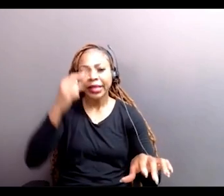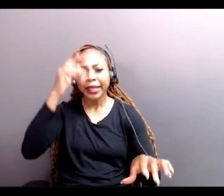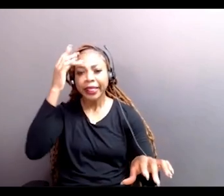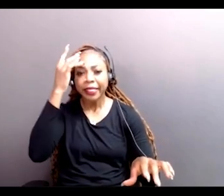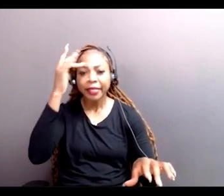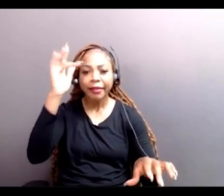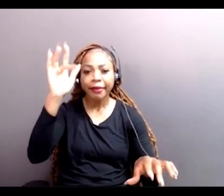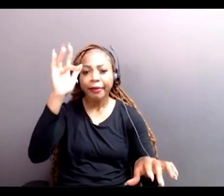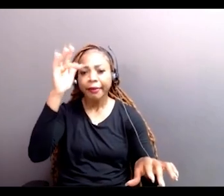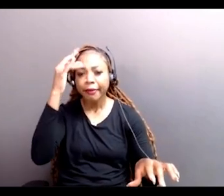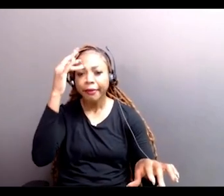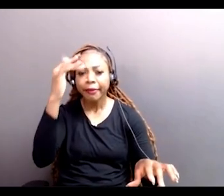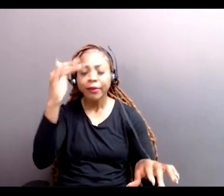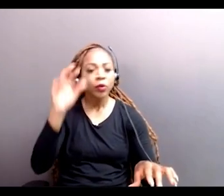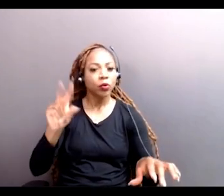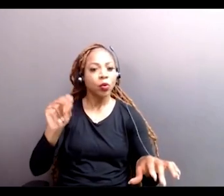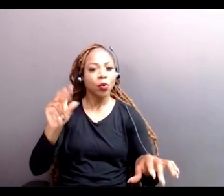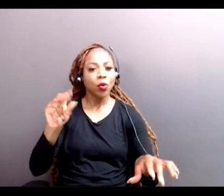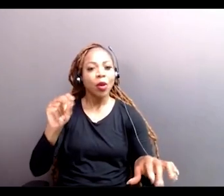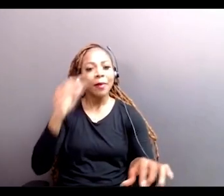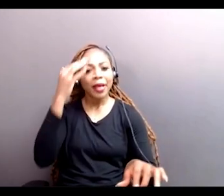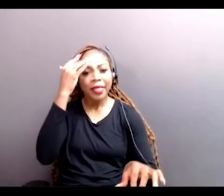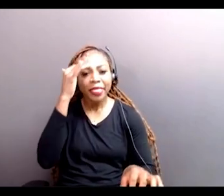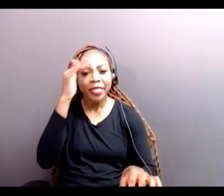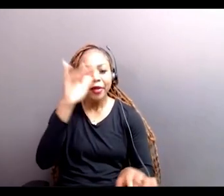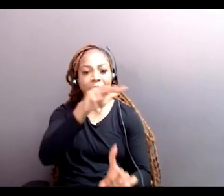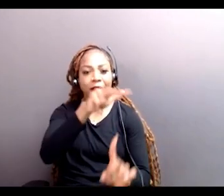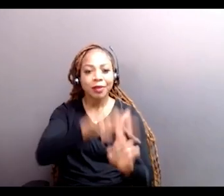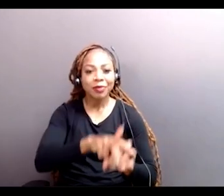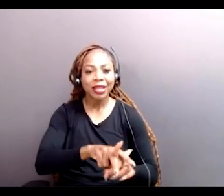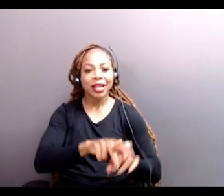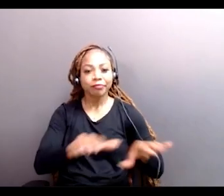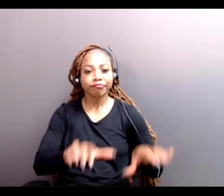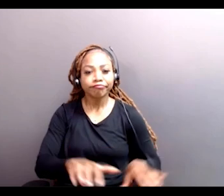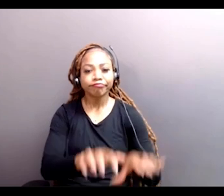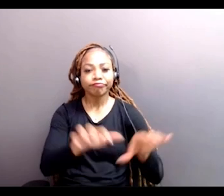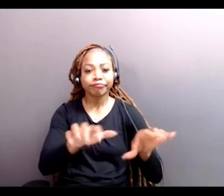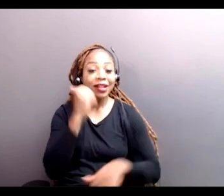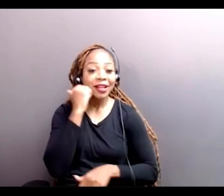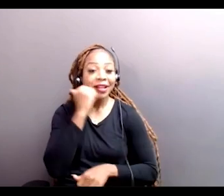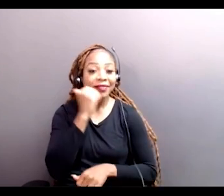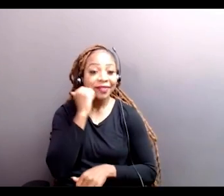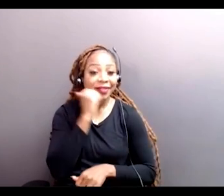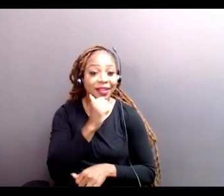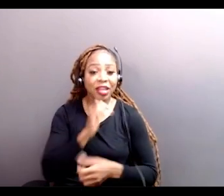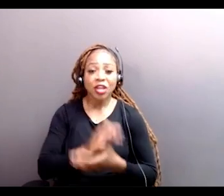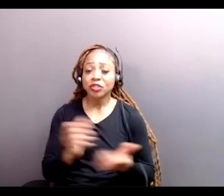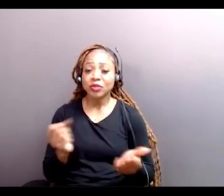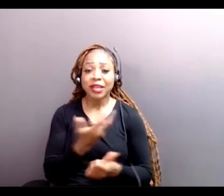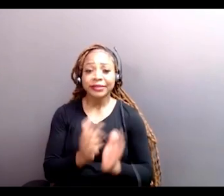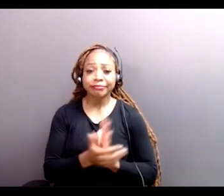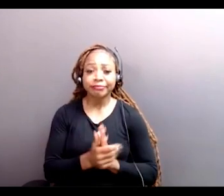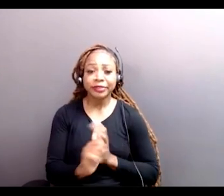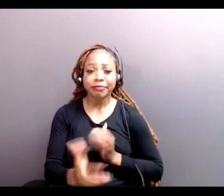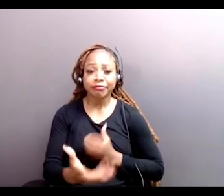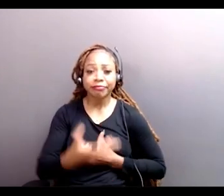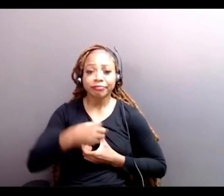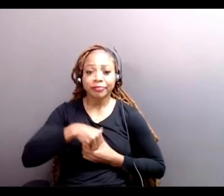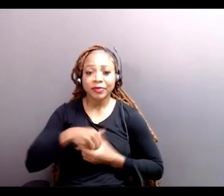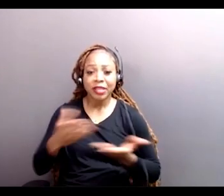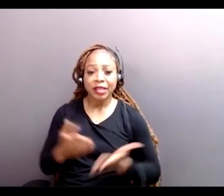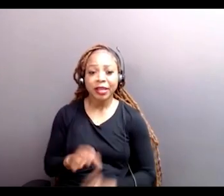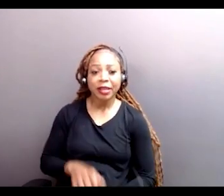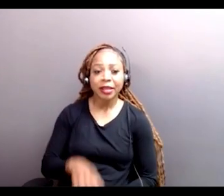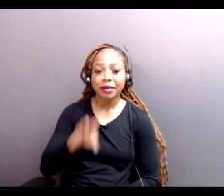intellectual thing which is out of reach from communities, but theory as something which we practice on a daily basis. And so the competences which we have been developing at